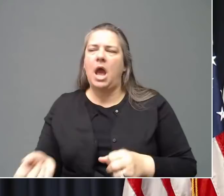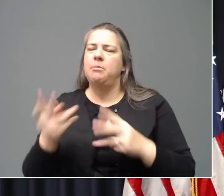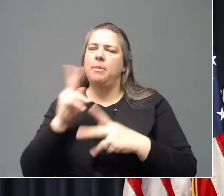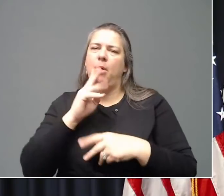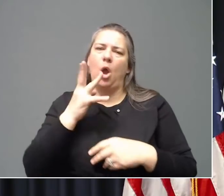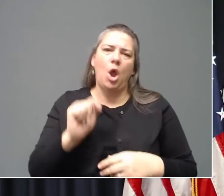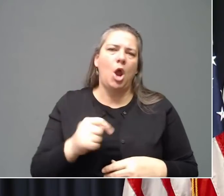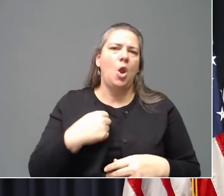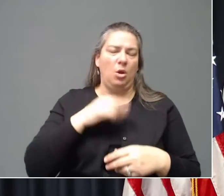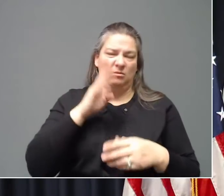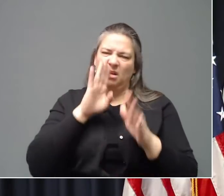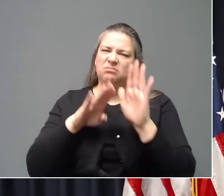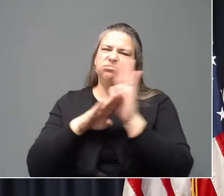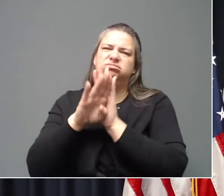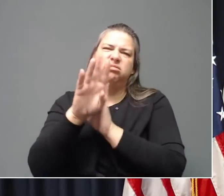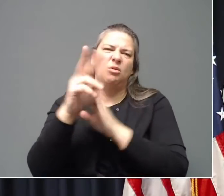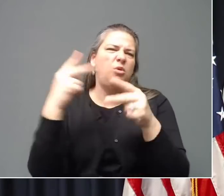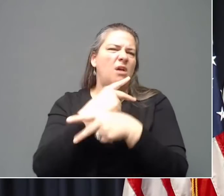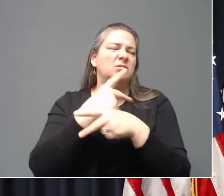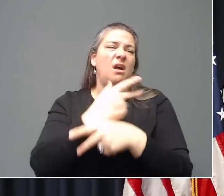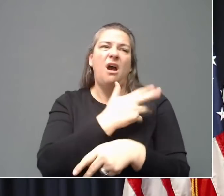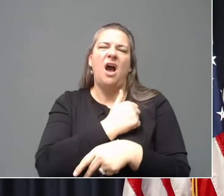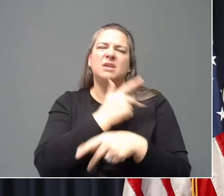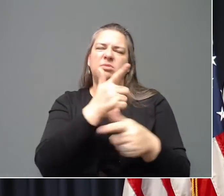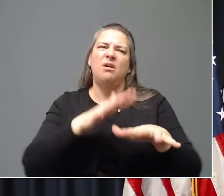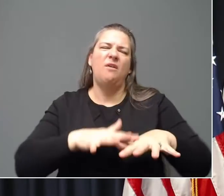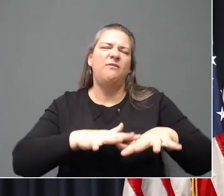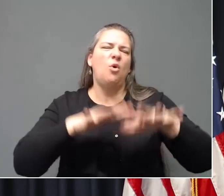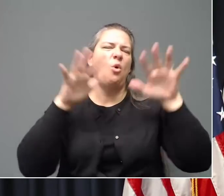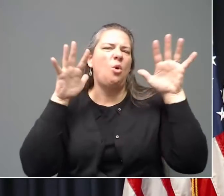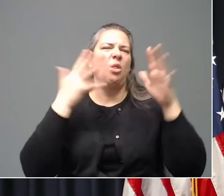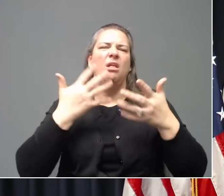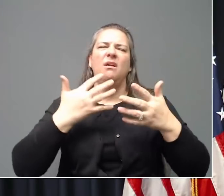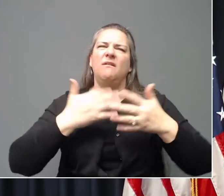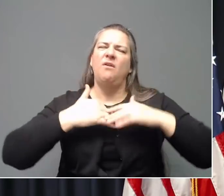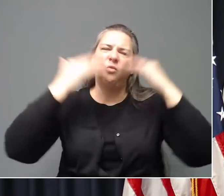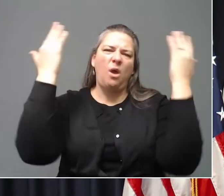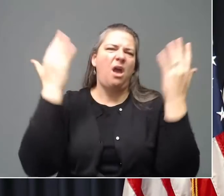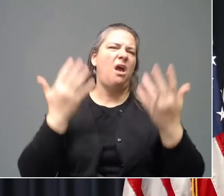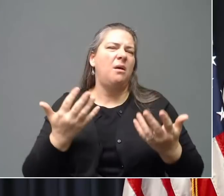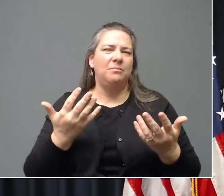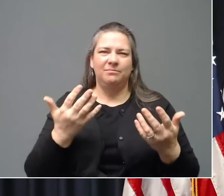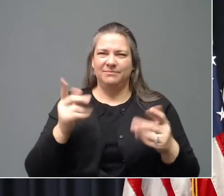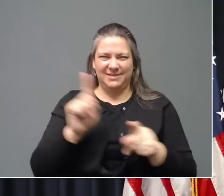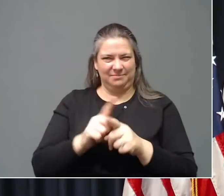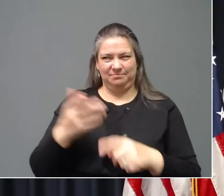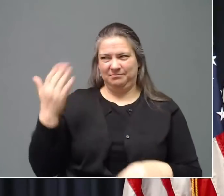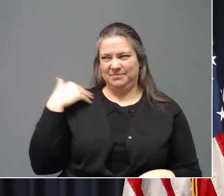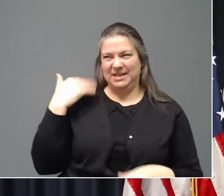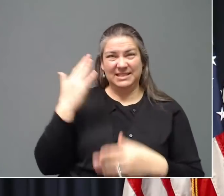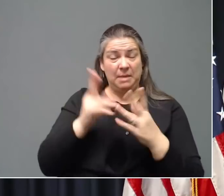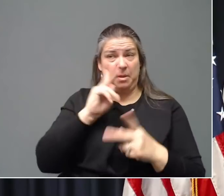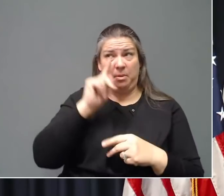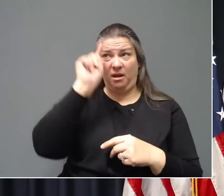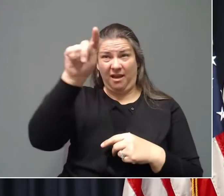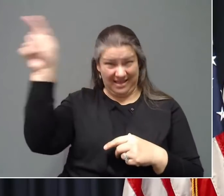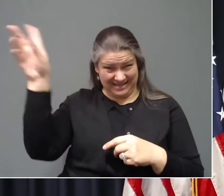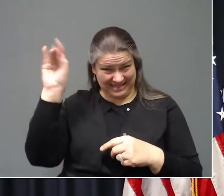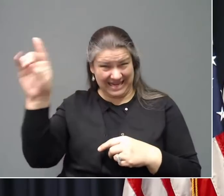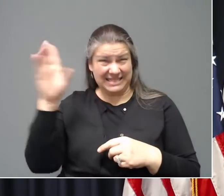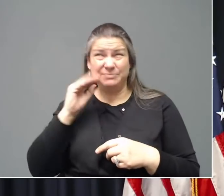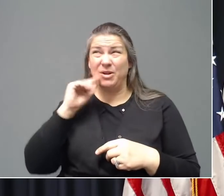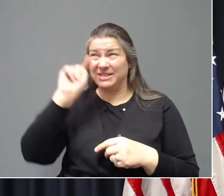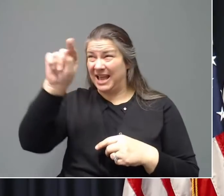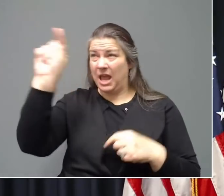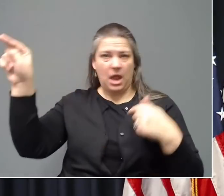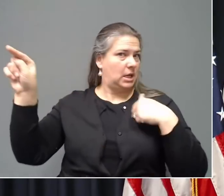worse. Our hospitals would have been overrun by this point, like they were in the spring in some places, the summer in others, and right now in the winter.